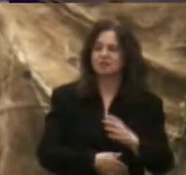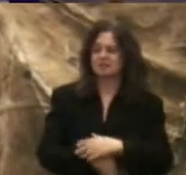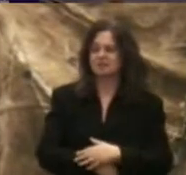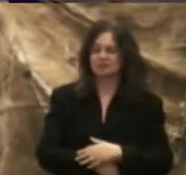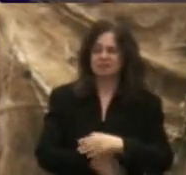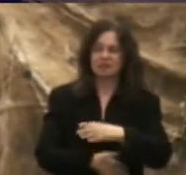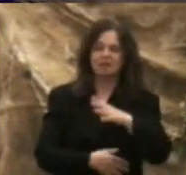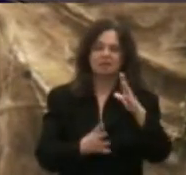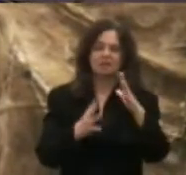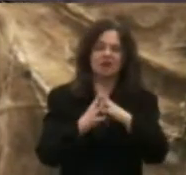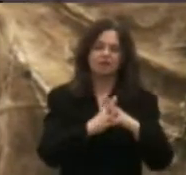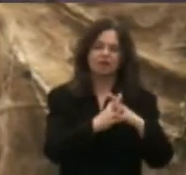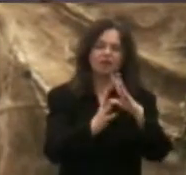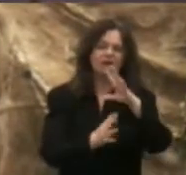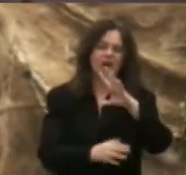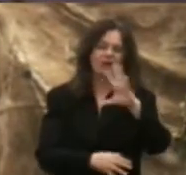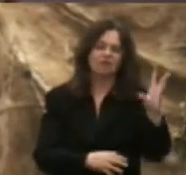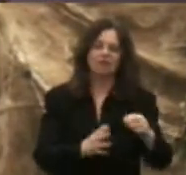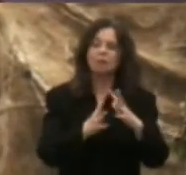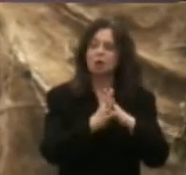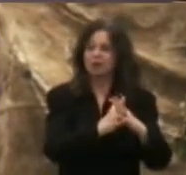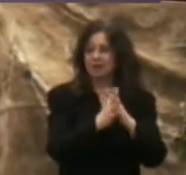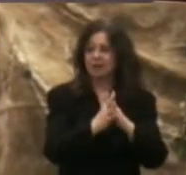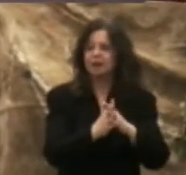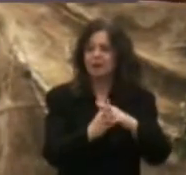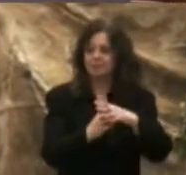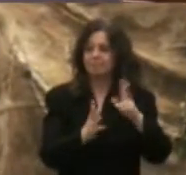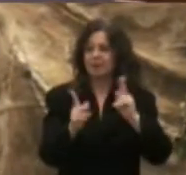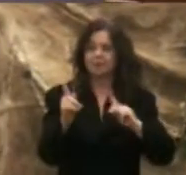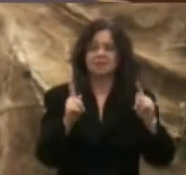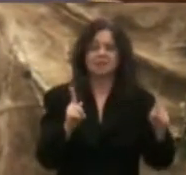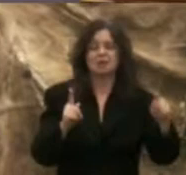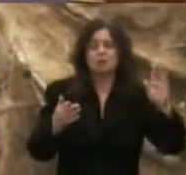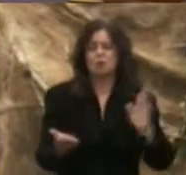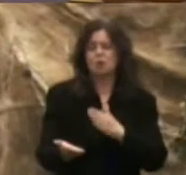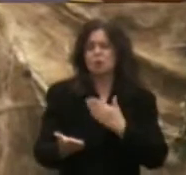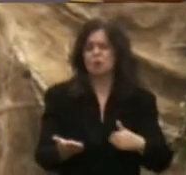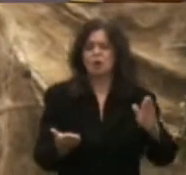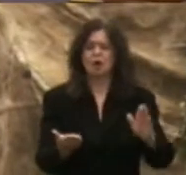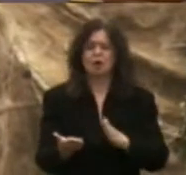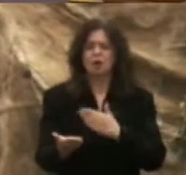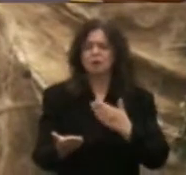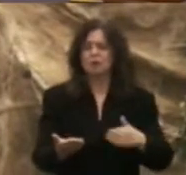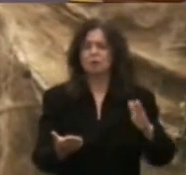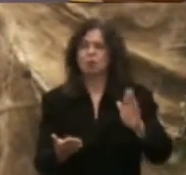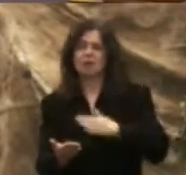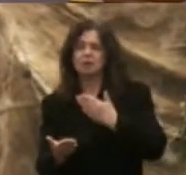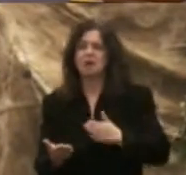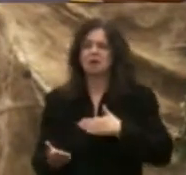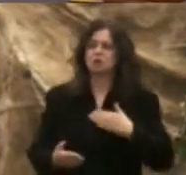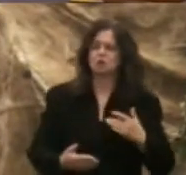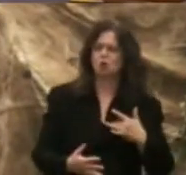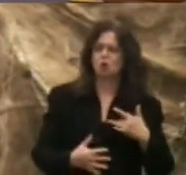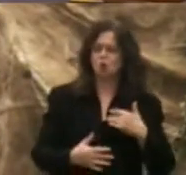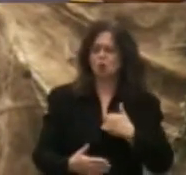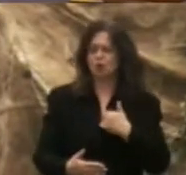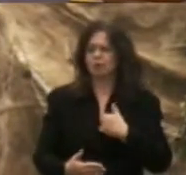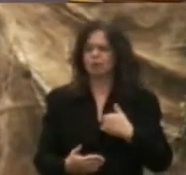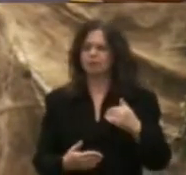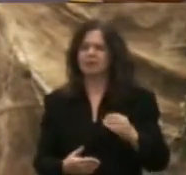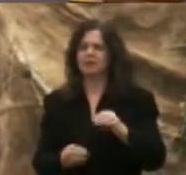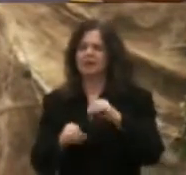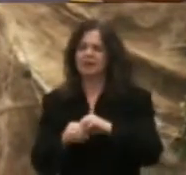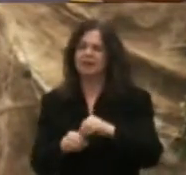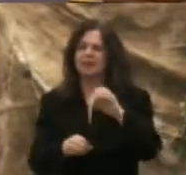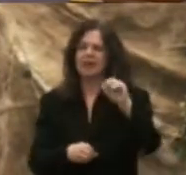Lazarus and the rich man. Rock of my soul in the bosom of Abraham, a rock of my soul in the